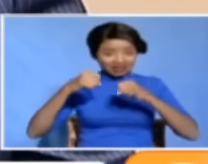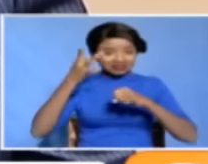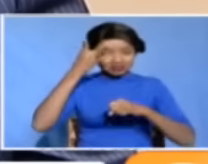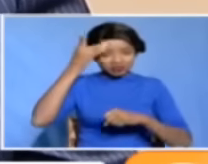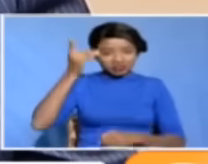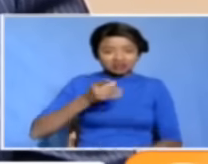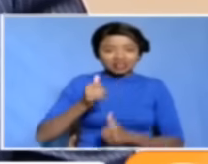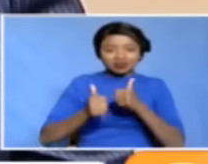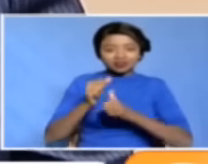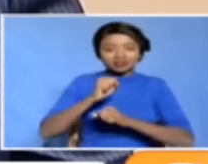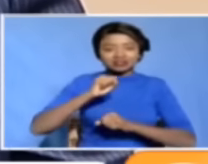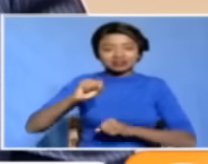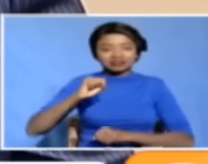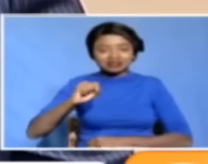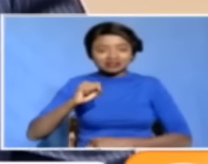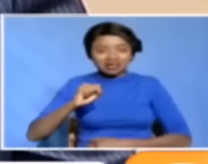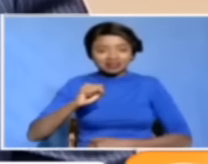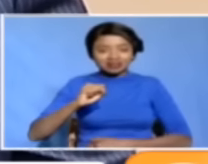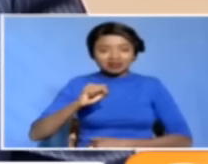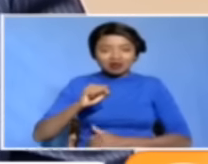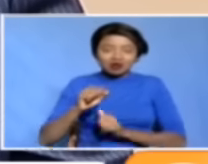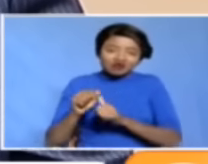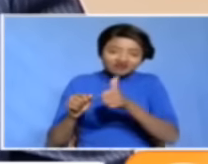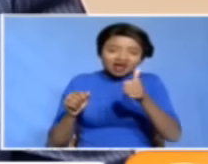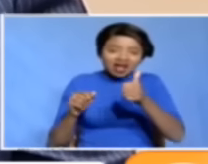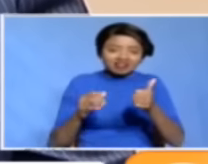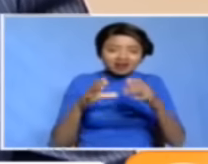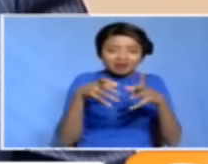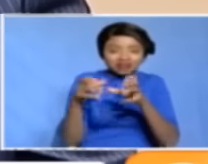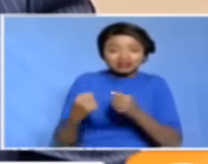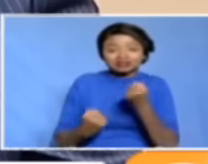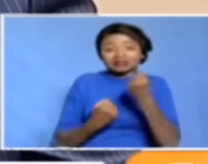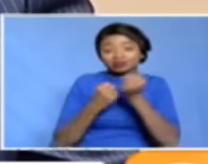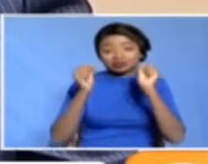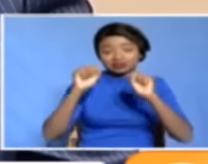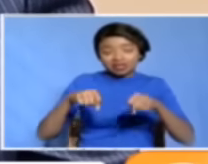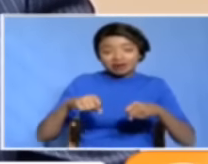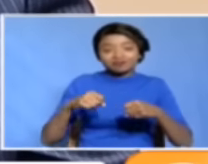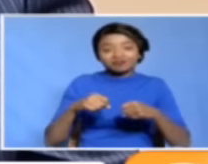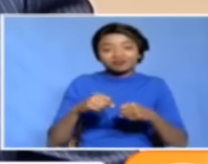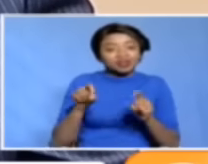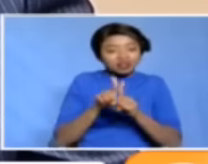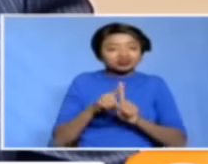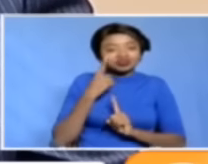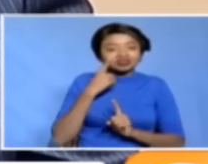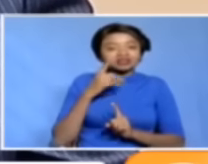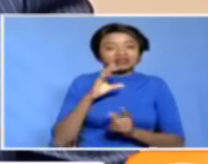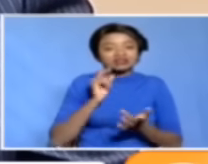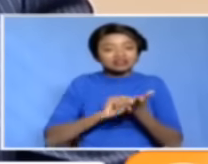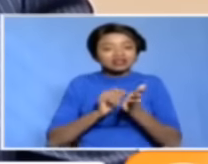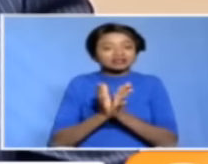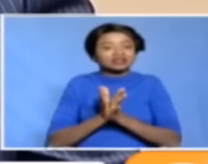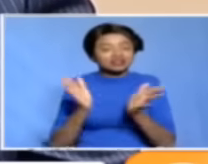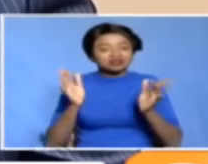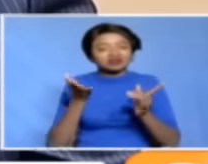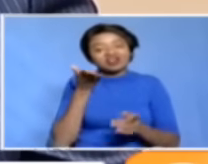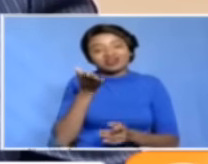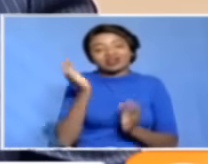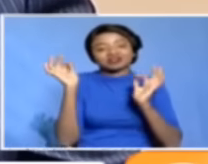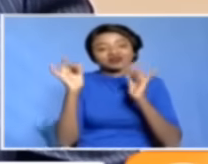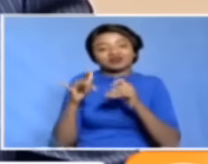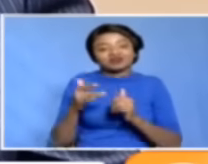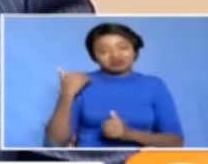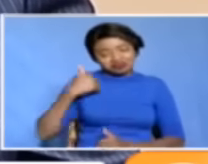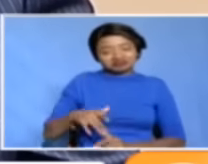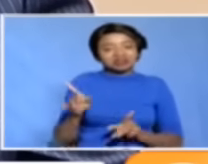the other parties they will support. Yeah. Then you'll see the Secretary General and you'll see me in that press conference.